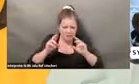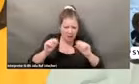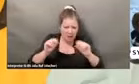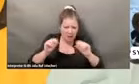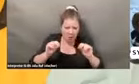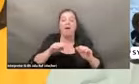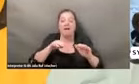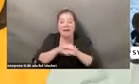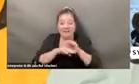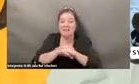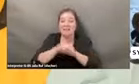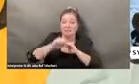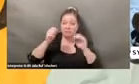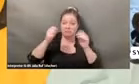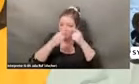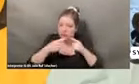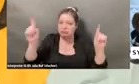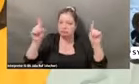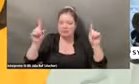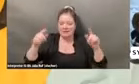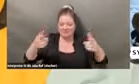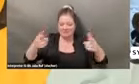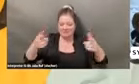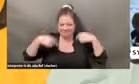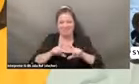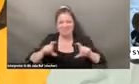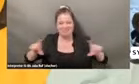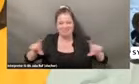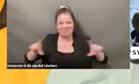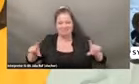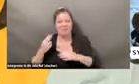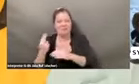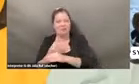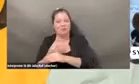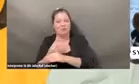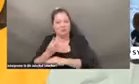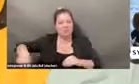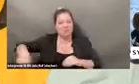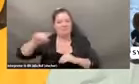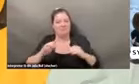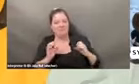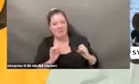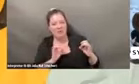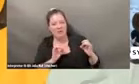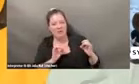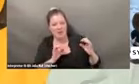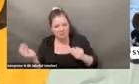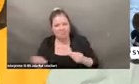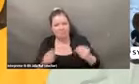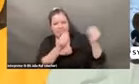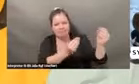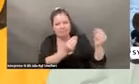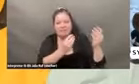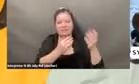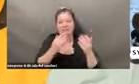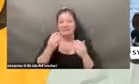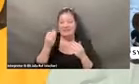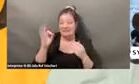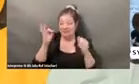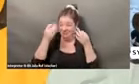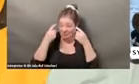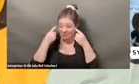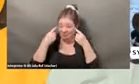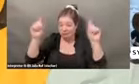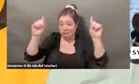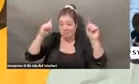approach from the end users. If and when that works in a good way, I think it's a fantastic opportunity to have the stakeholders working together for